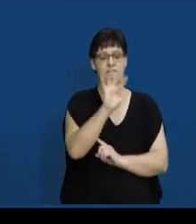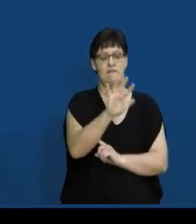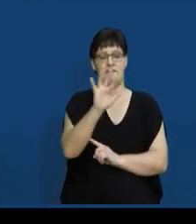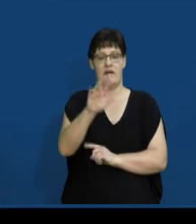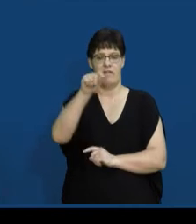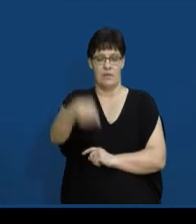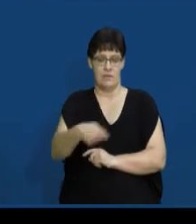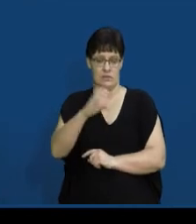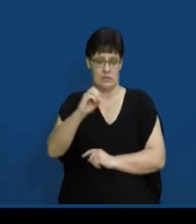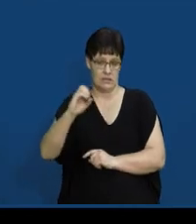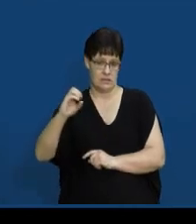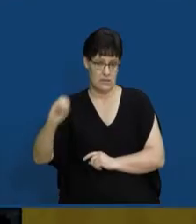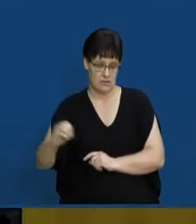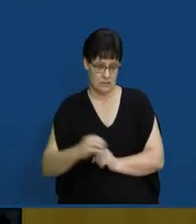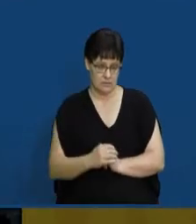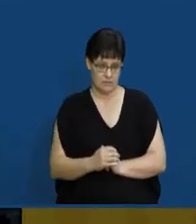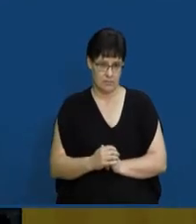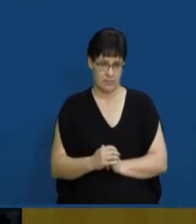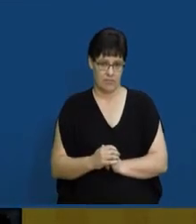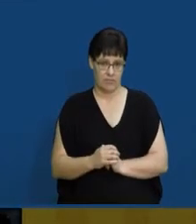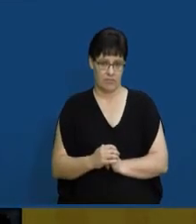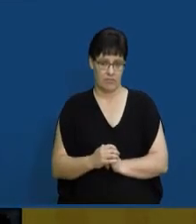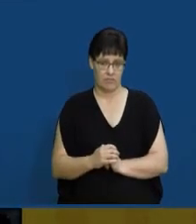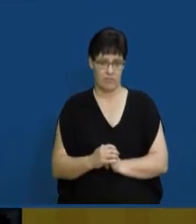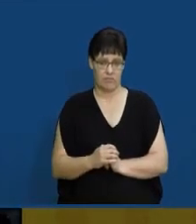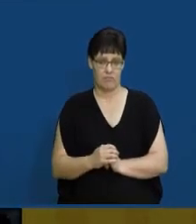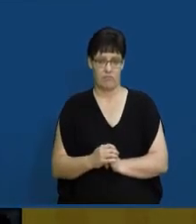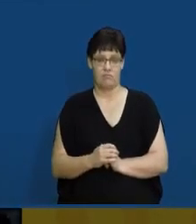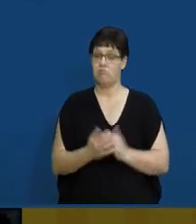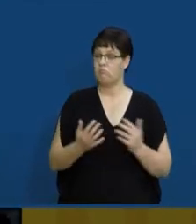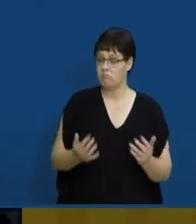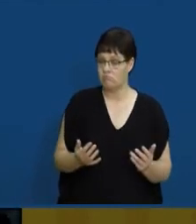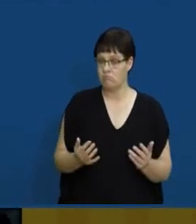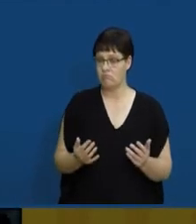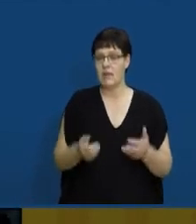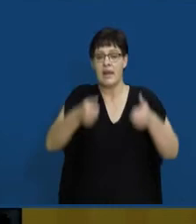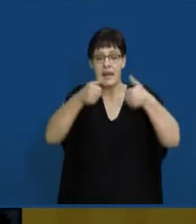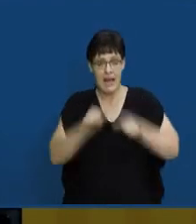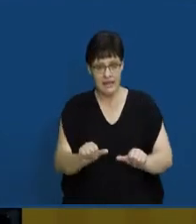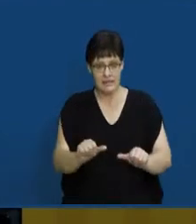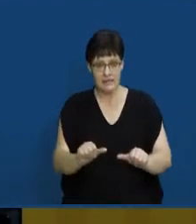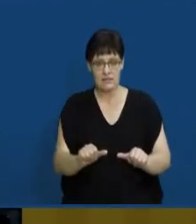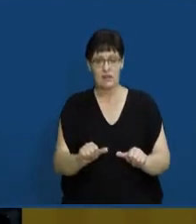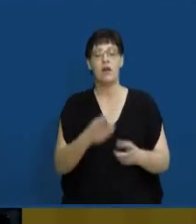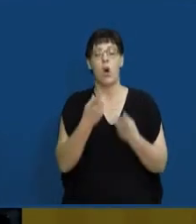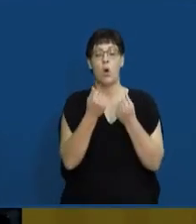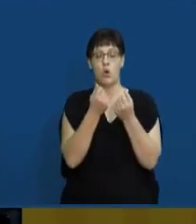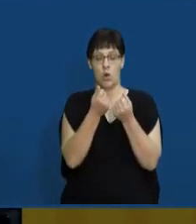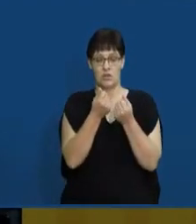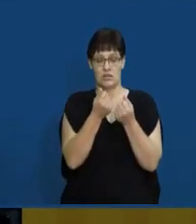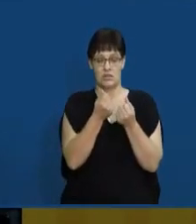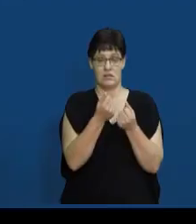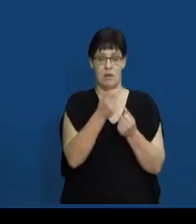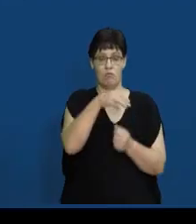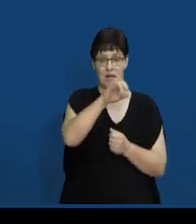55,000. Okay? And the next step is you take your cost price of